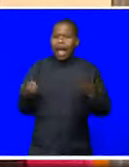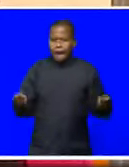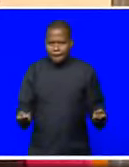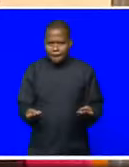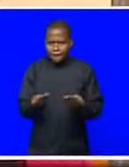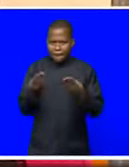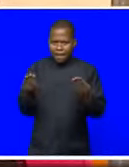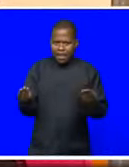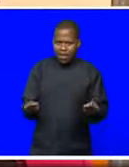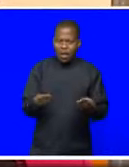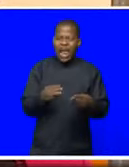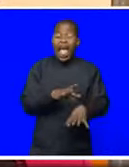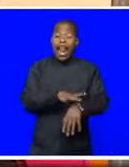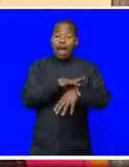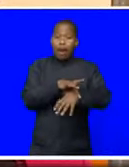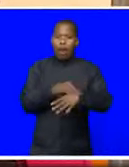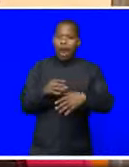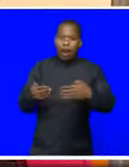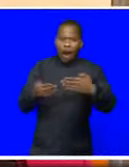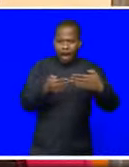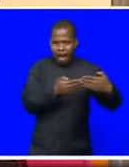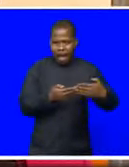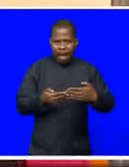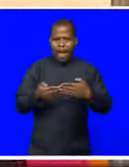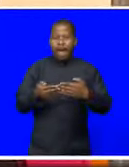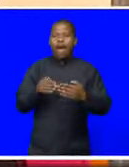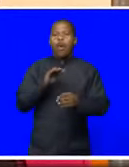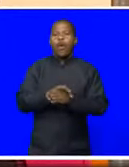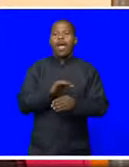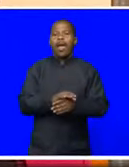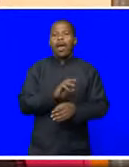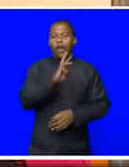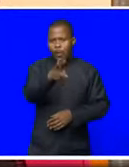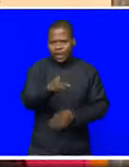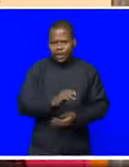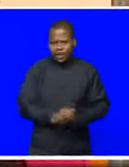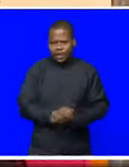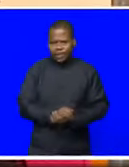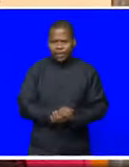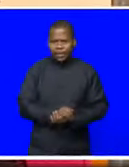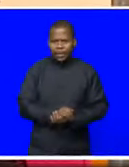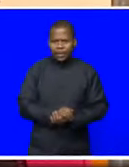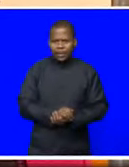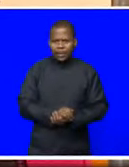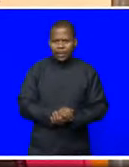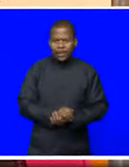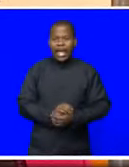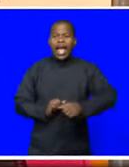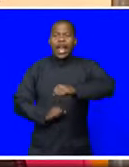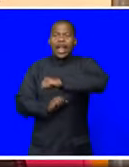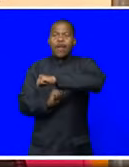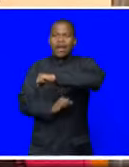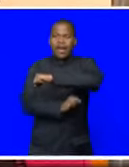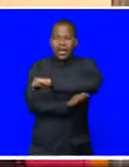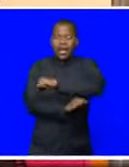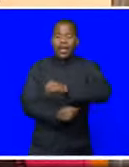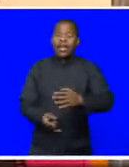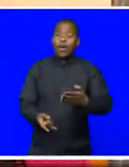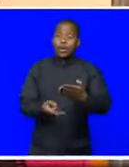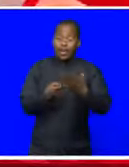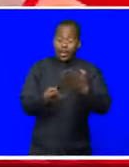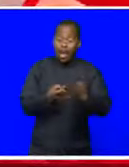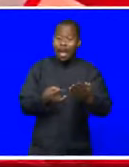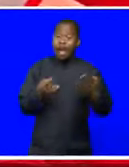people with life-limiting conditions. Your commitment,